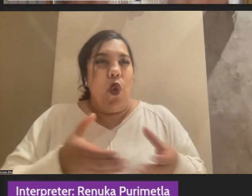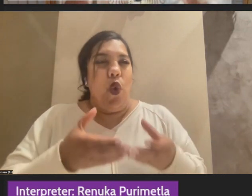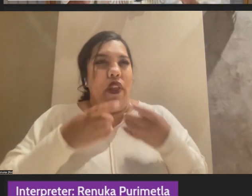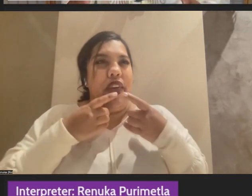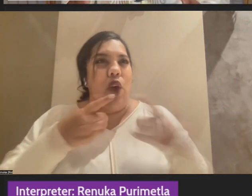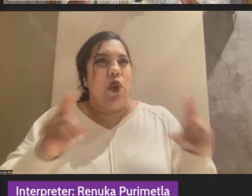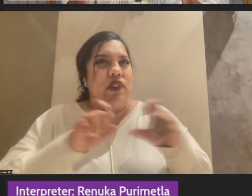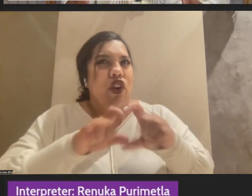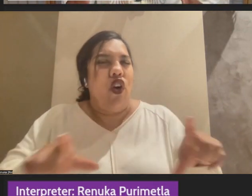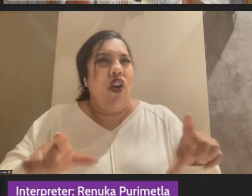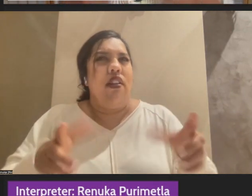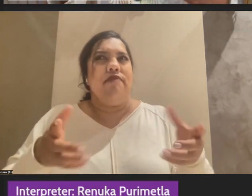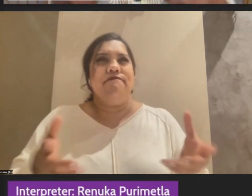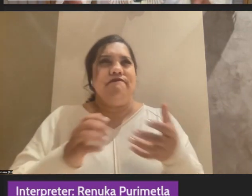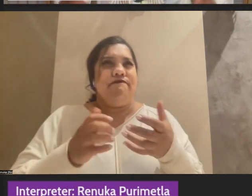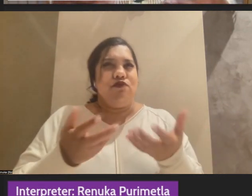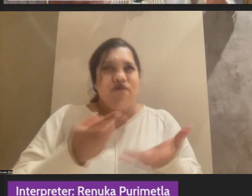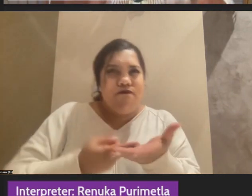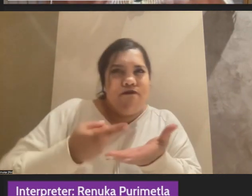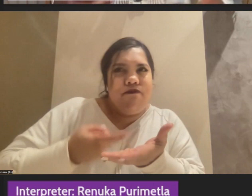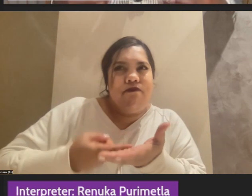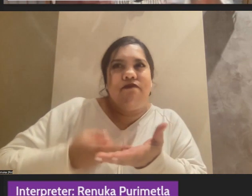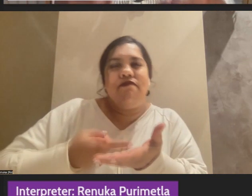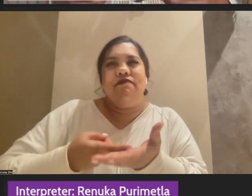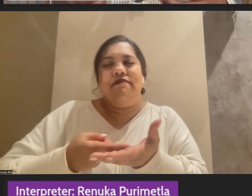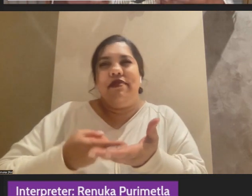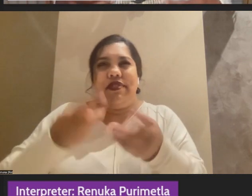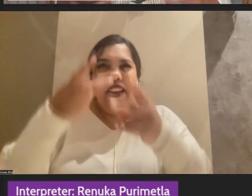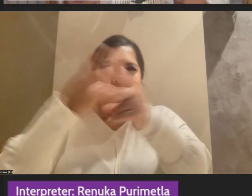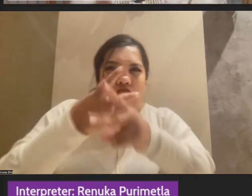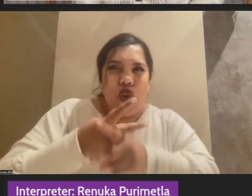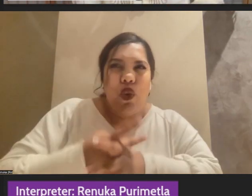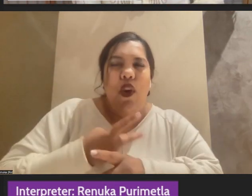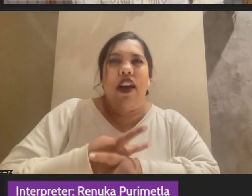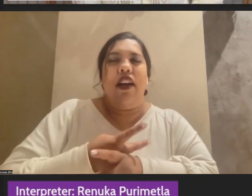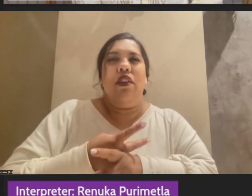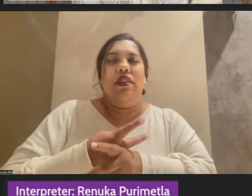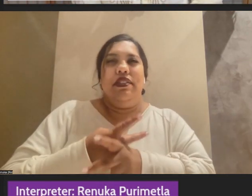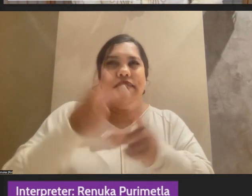our lives to make a world that works for all inevitable.